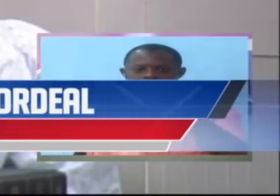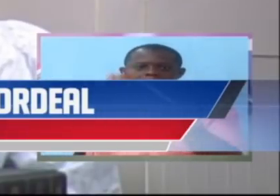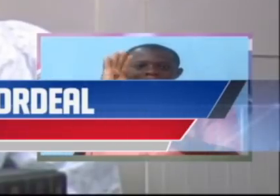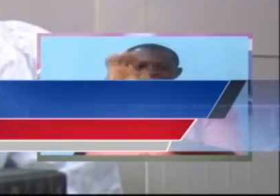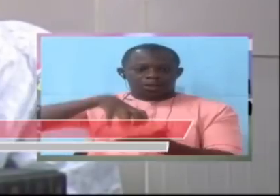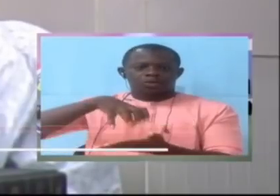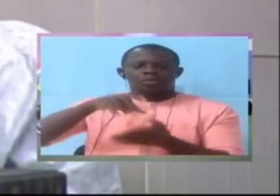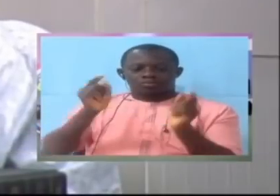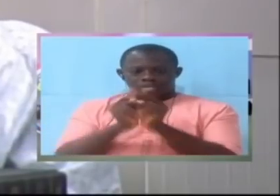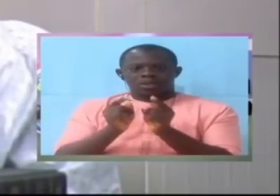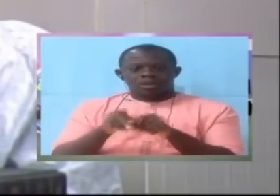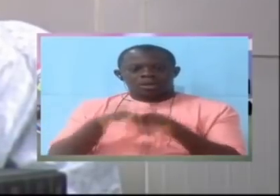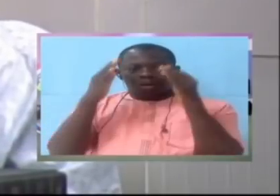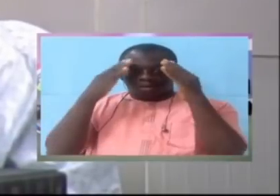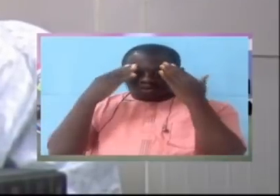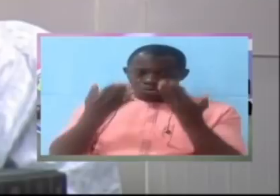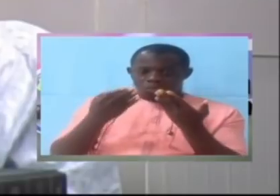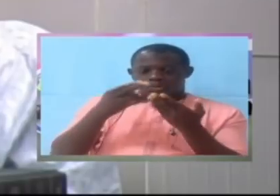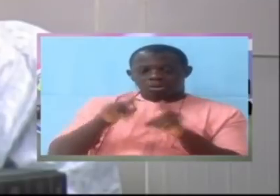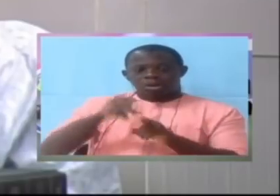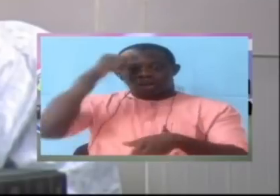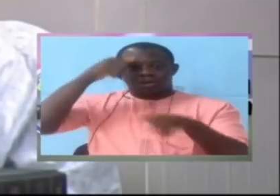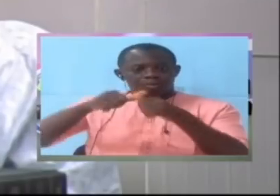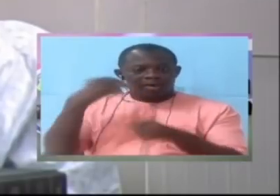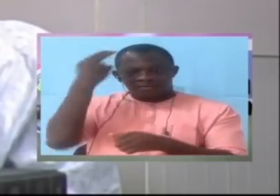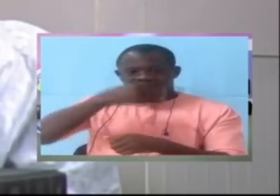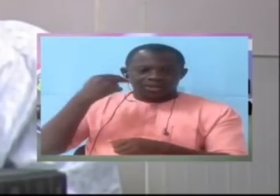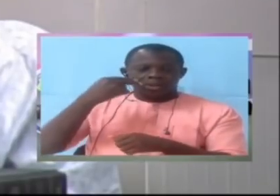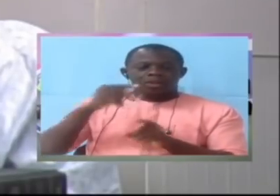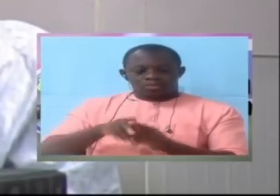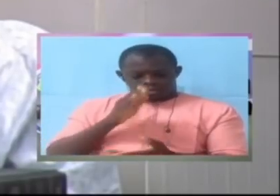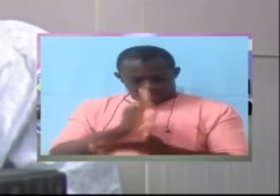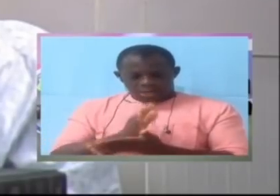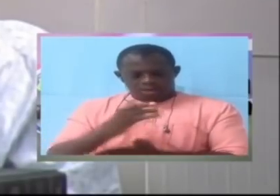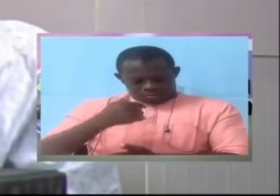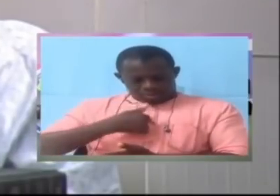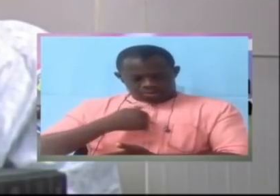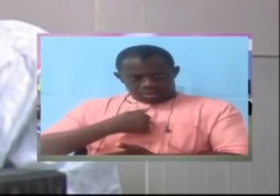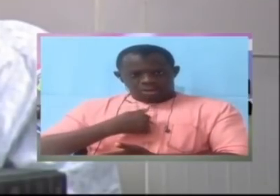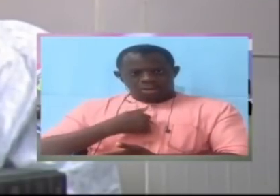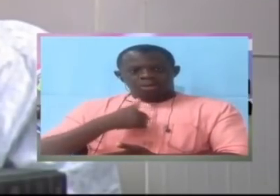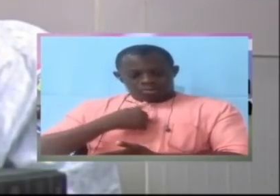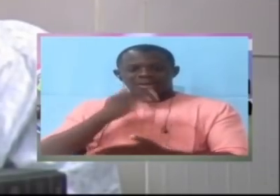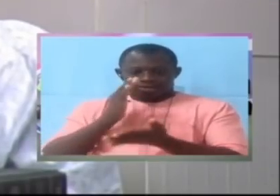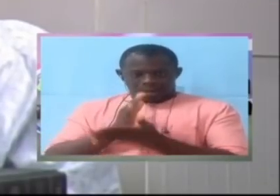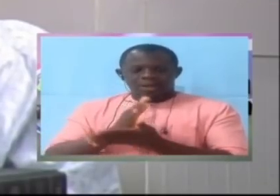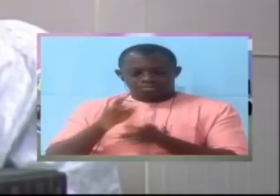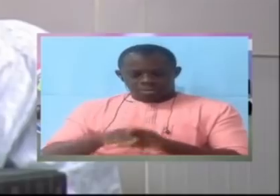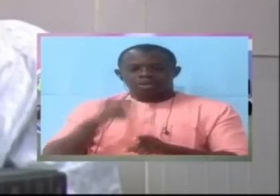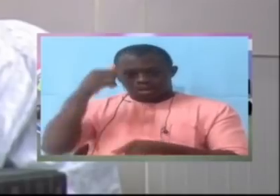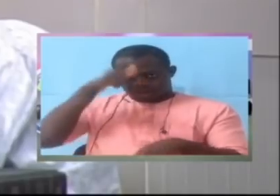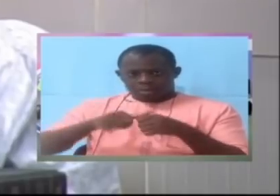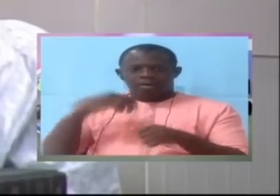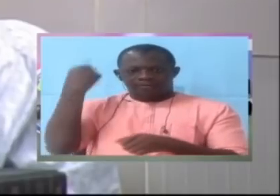Ba, who also told the commission that he was a victim of the NIA. According to him, he was among those that left their homes to partake